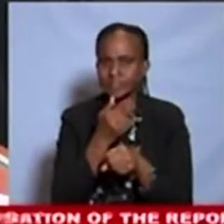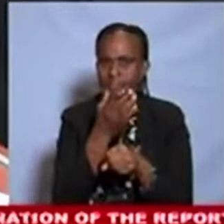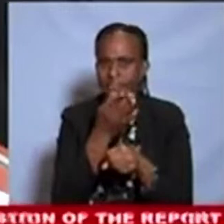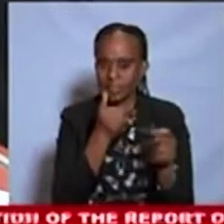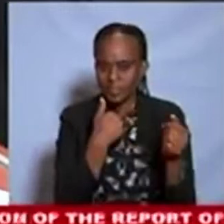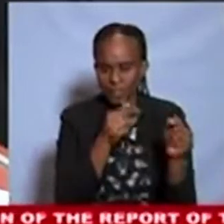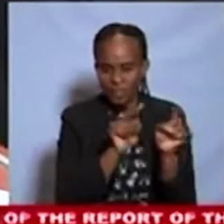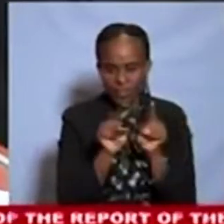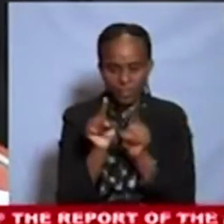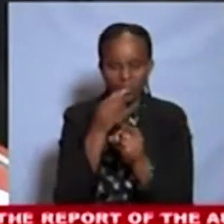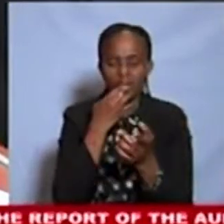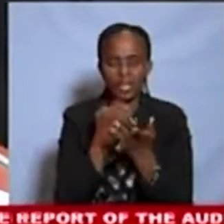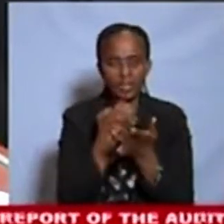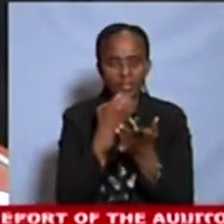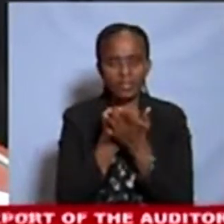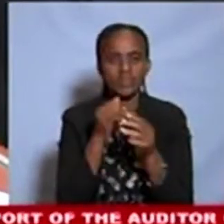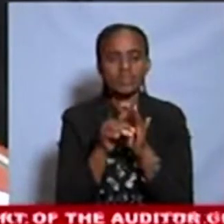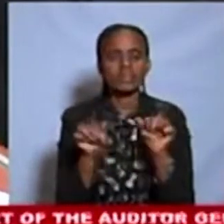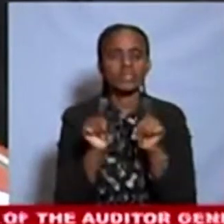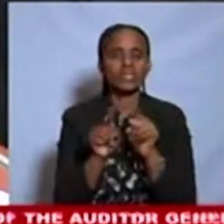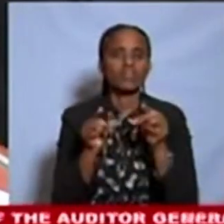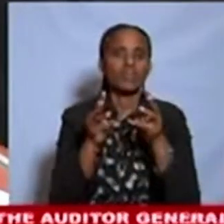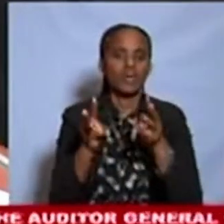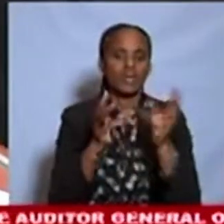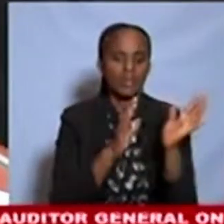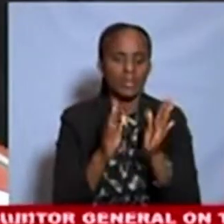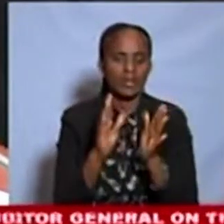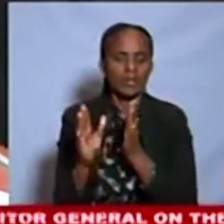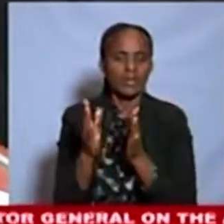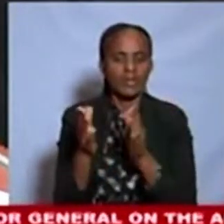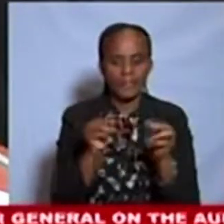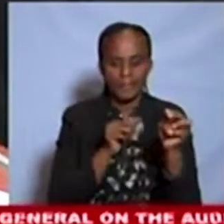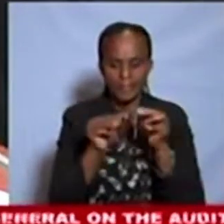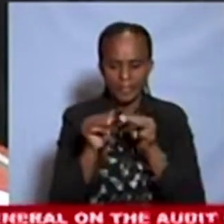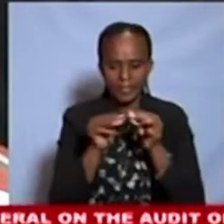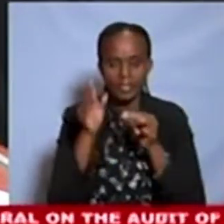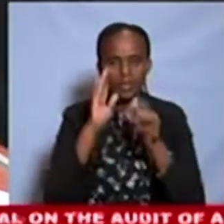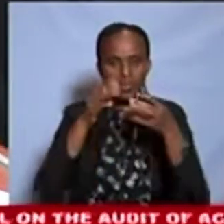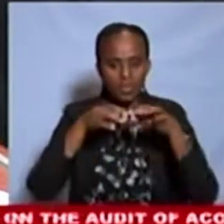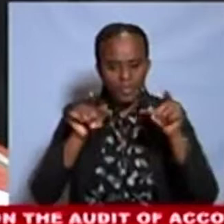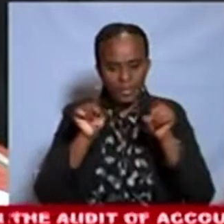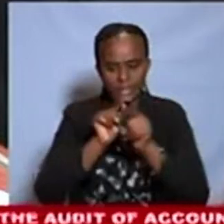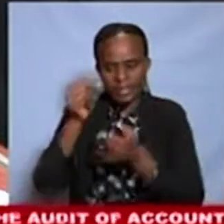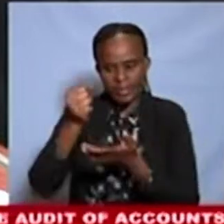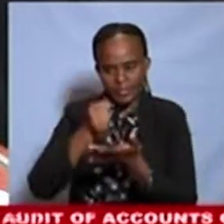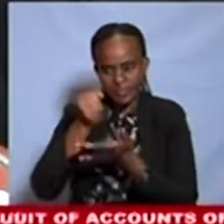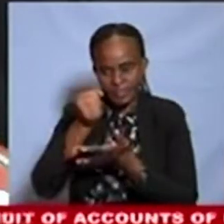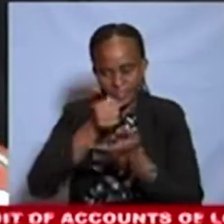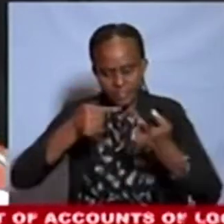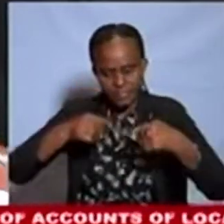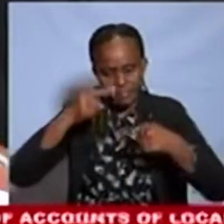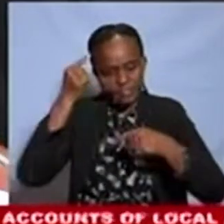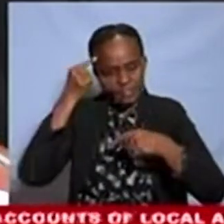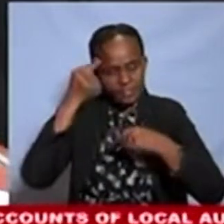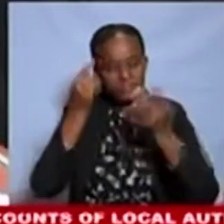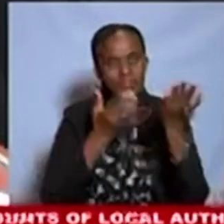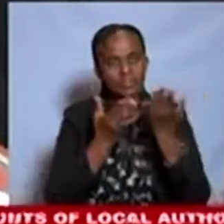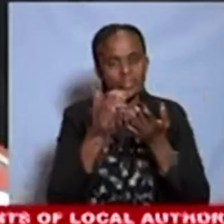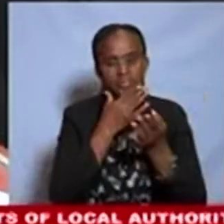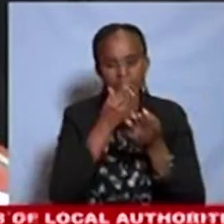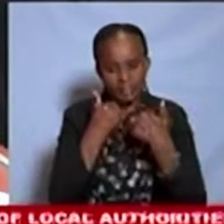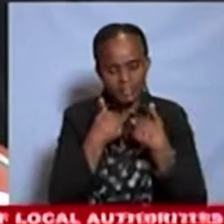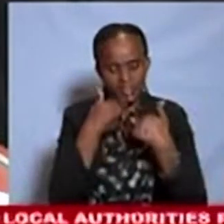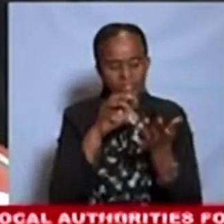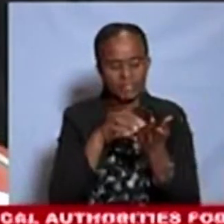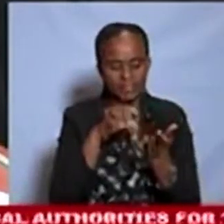also evidence to that effect. Remedial measures. Management will continue engaging the Local Government Service Commission to have the